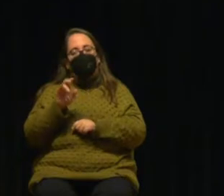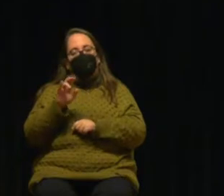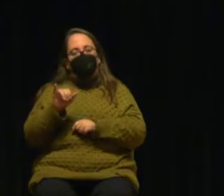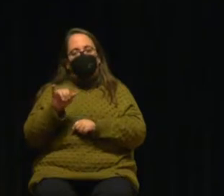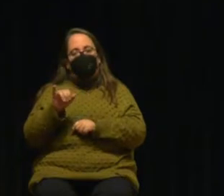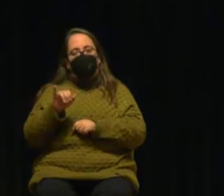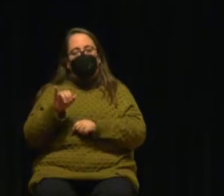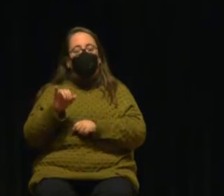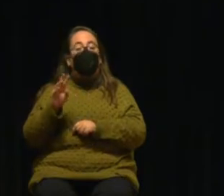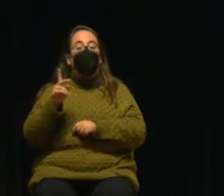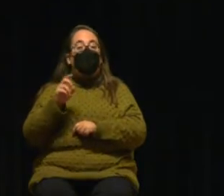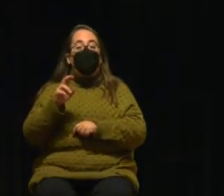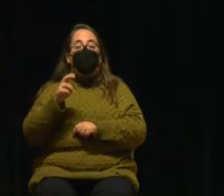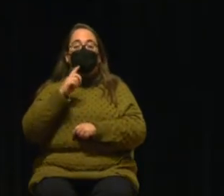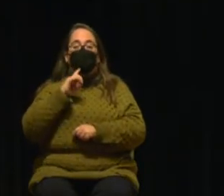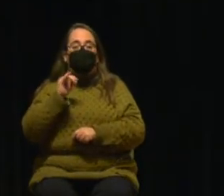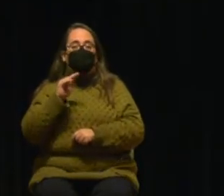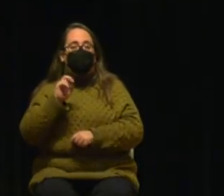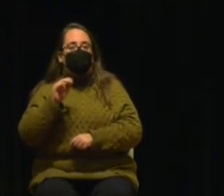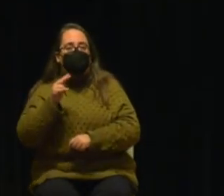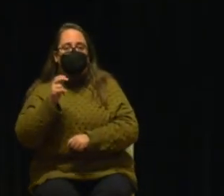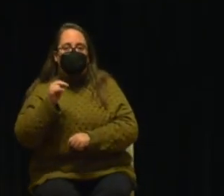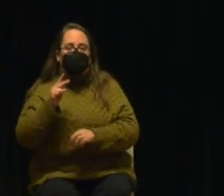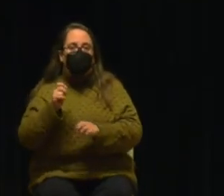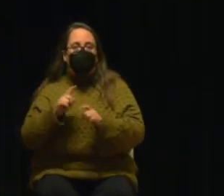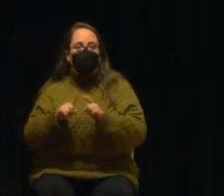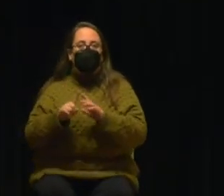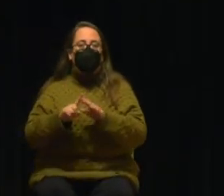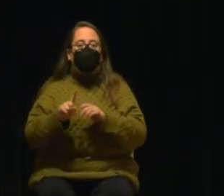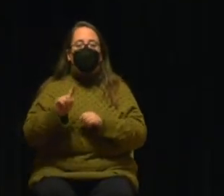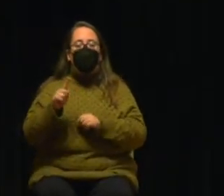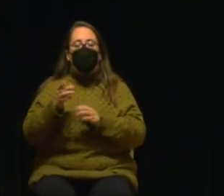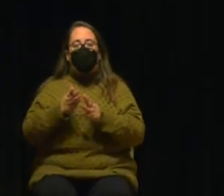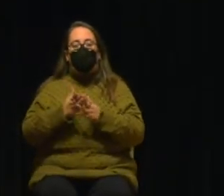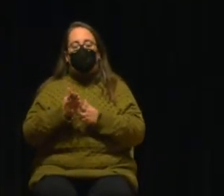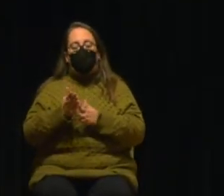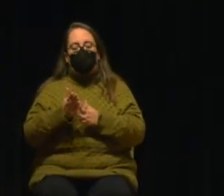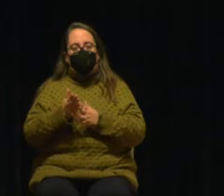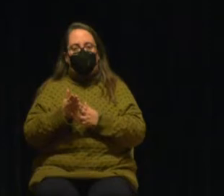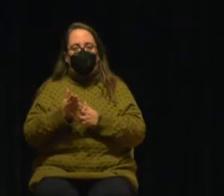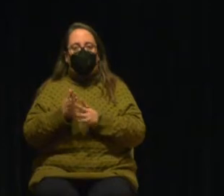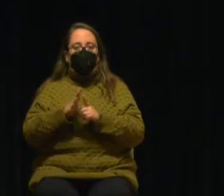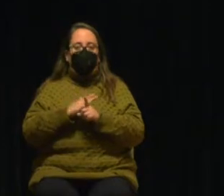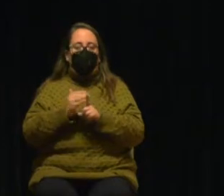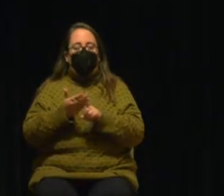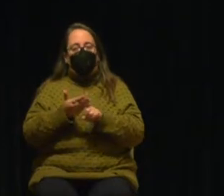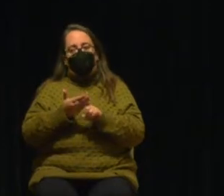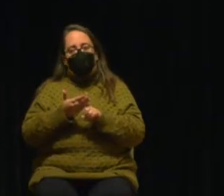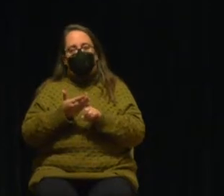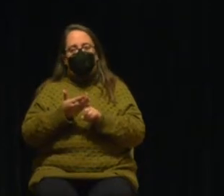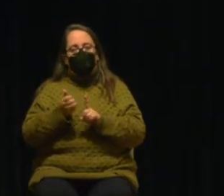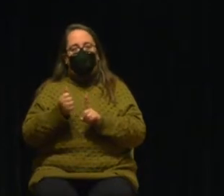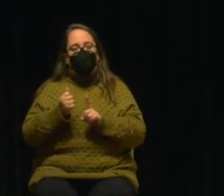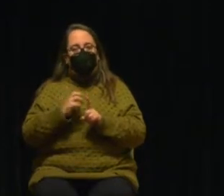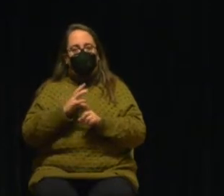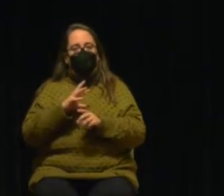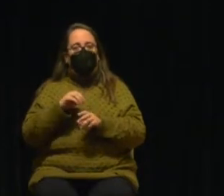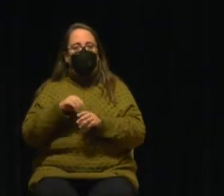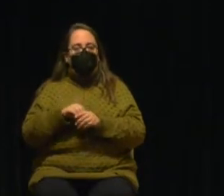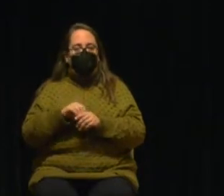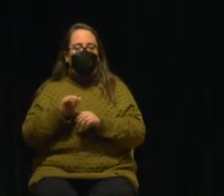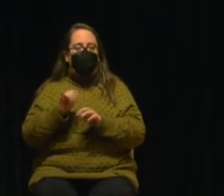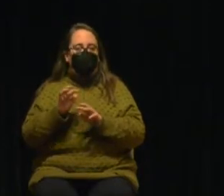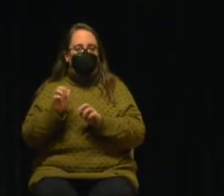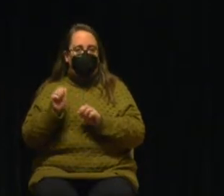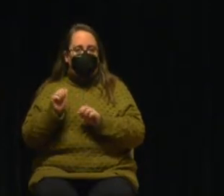Wheeler alleged that Jane Johnson had no interest in leaving him and that it was only through the coercion of the men involved that she had